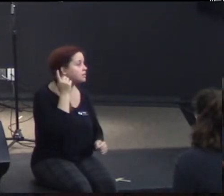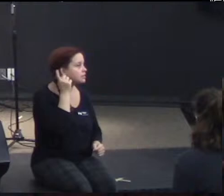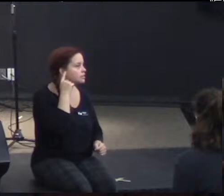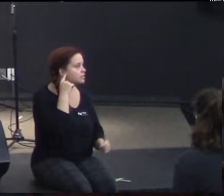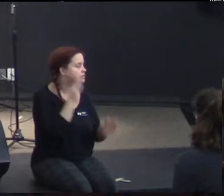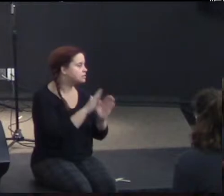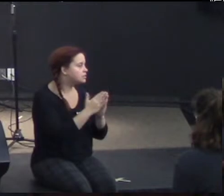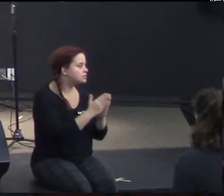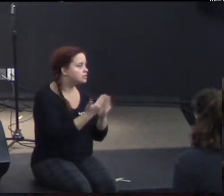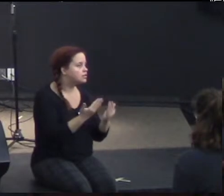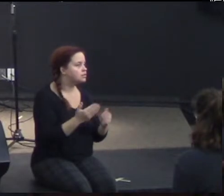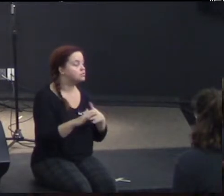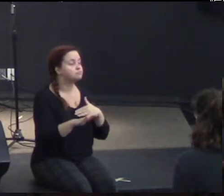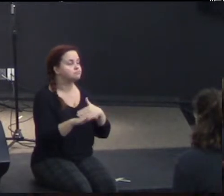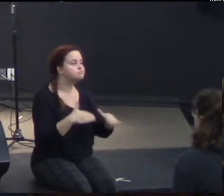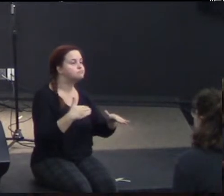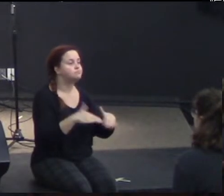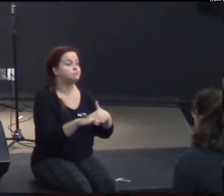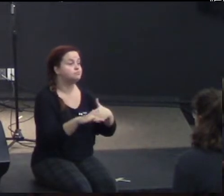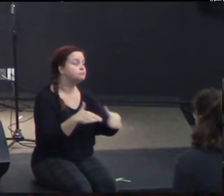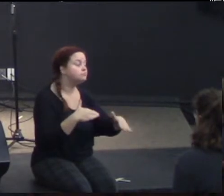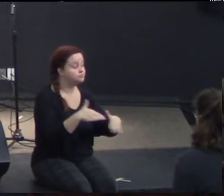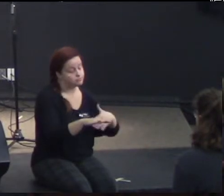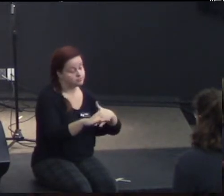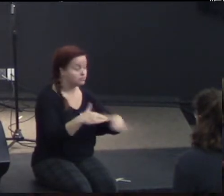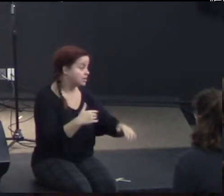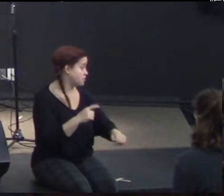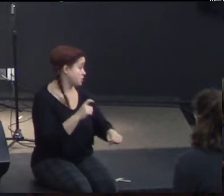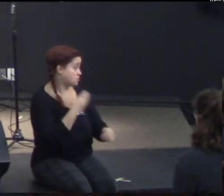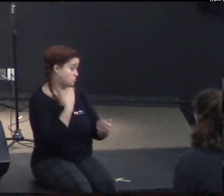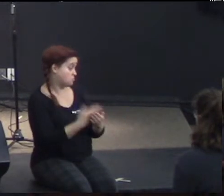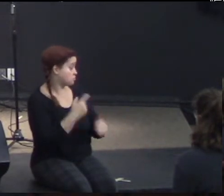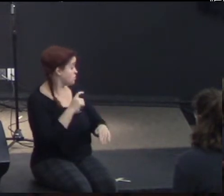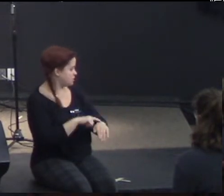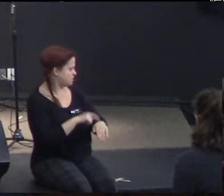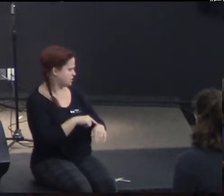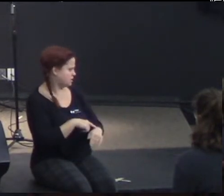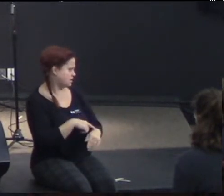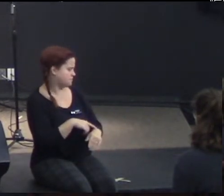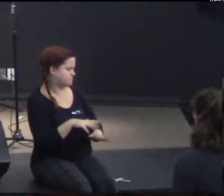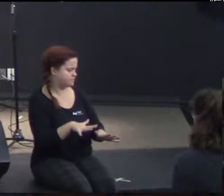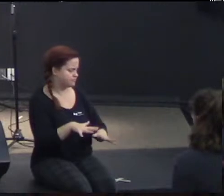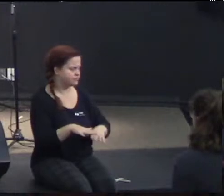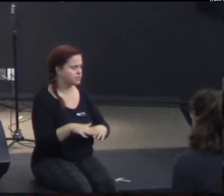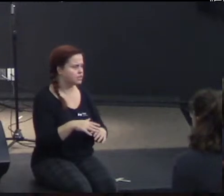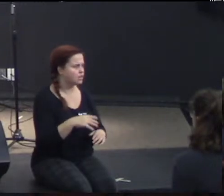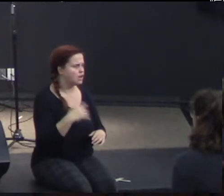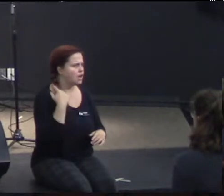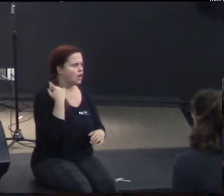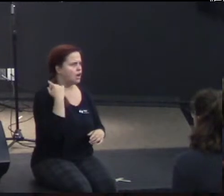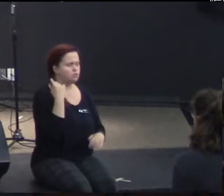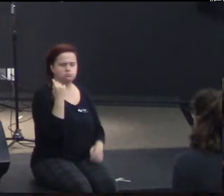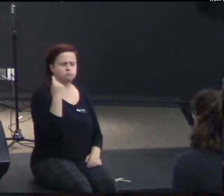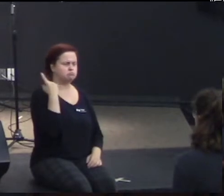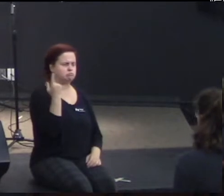right along, making good time, by the way. And then all of a sudden, I heard some yelling.